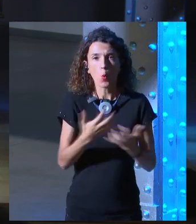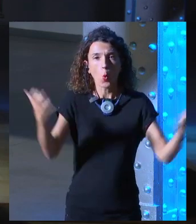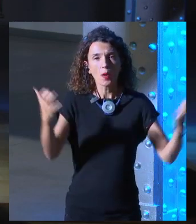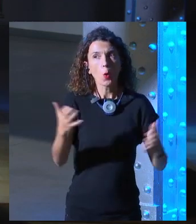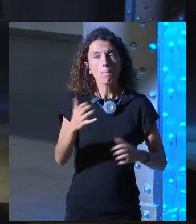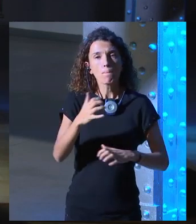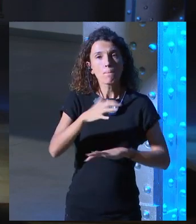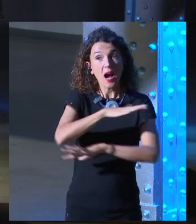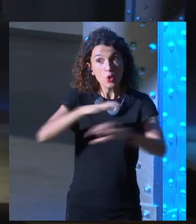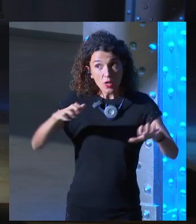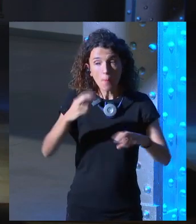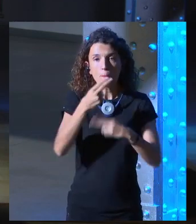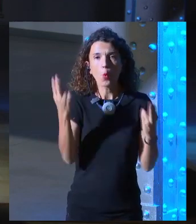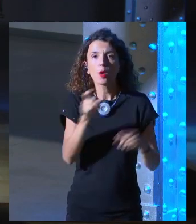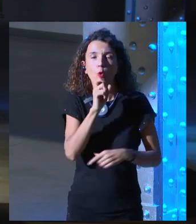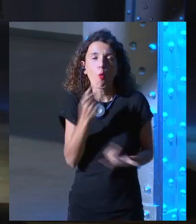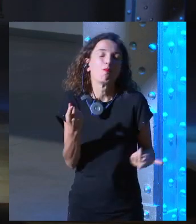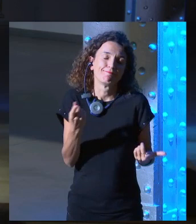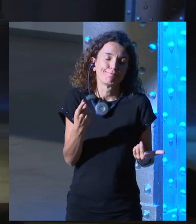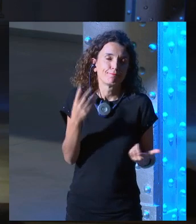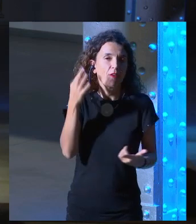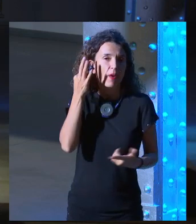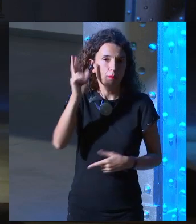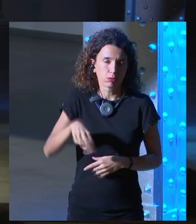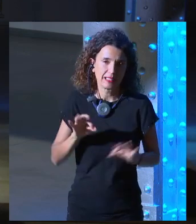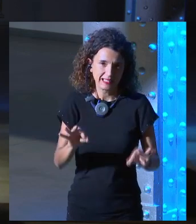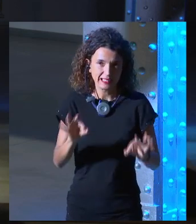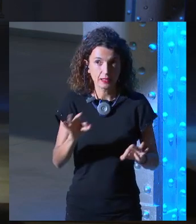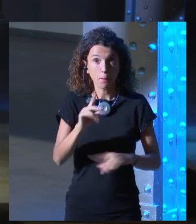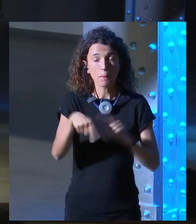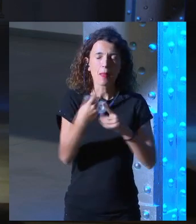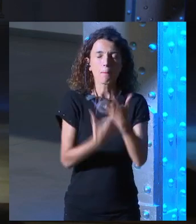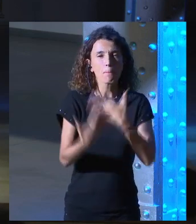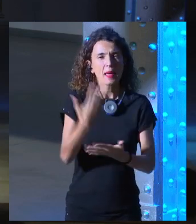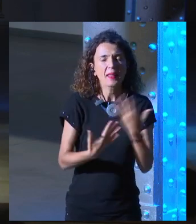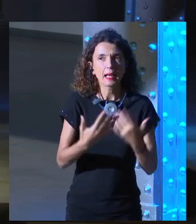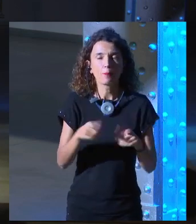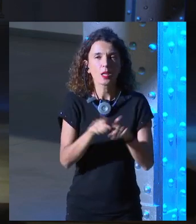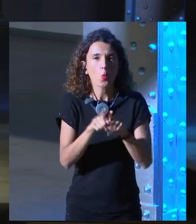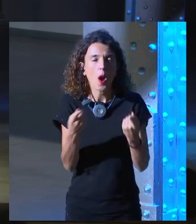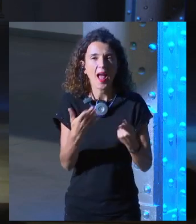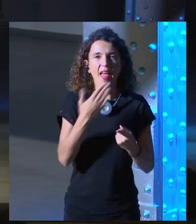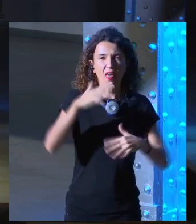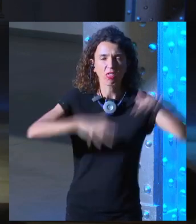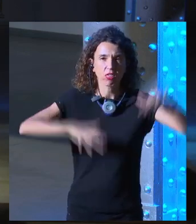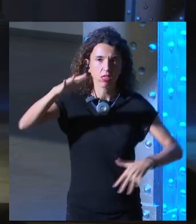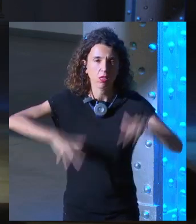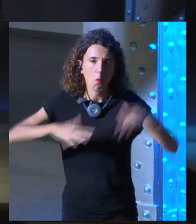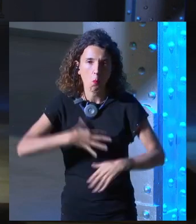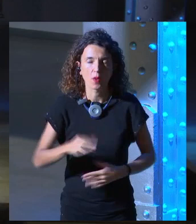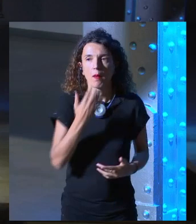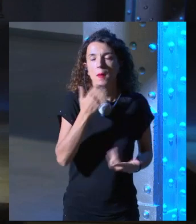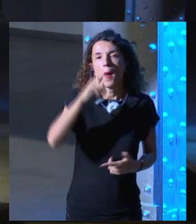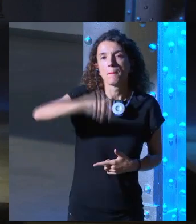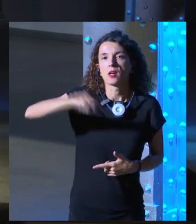women. And it will be a mixture of all ages, which always interests me. So people who weren't born